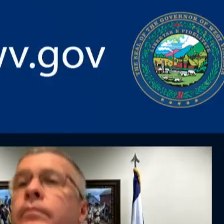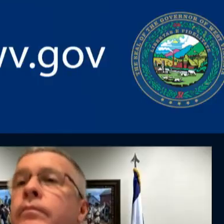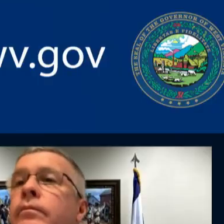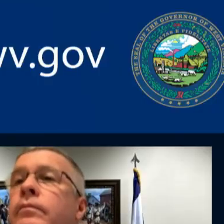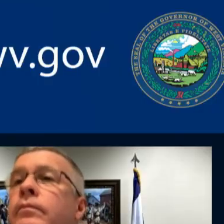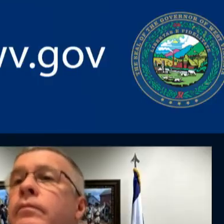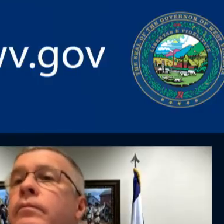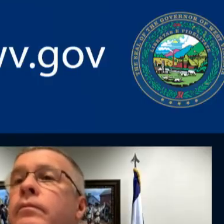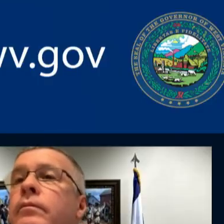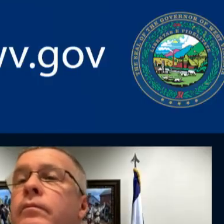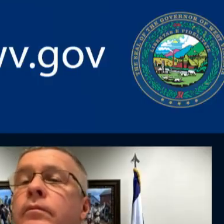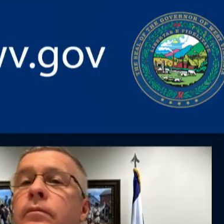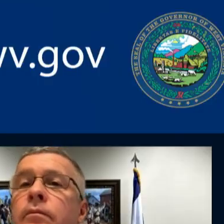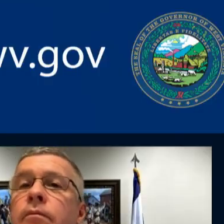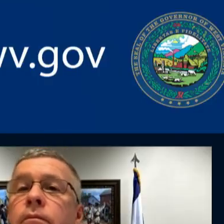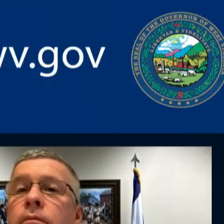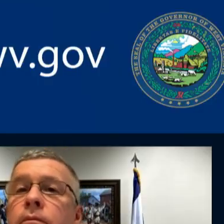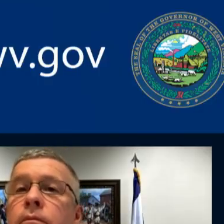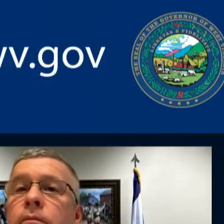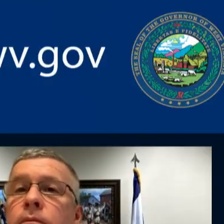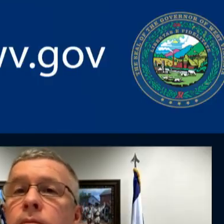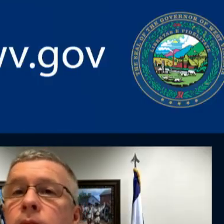All right, thank you, Taylor. Governor, back to you.